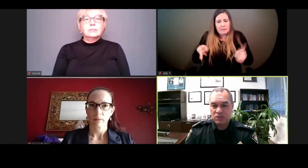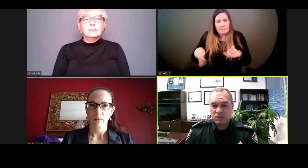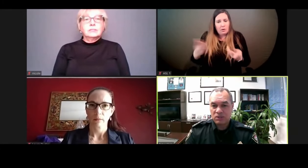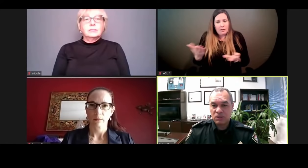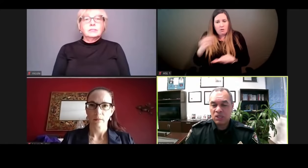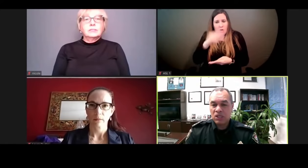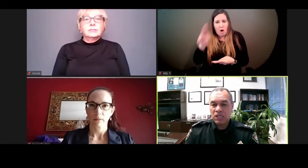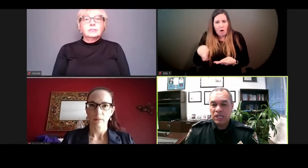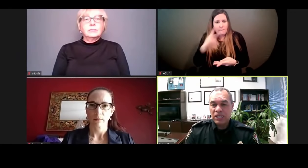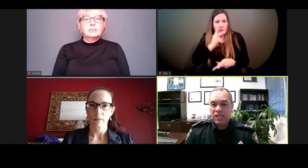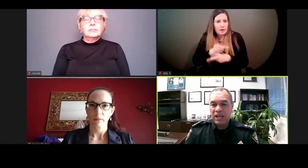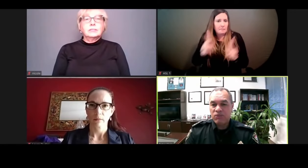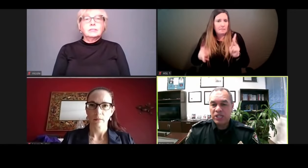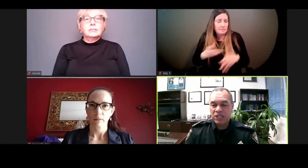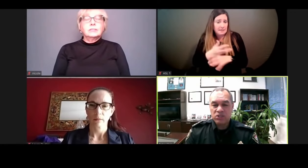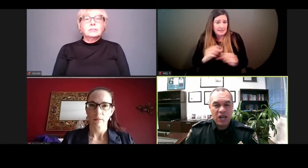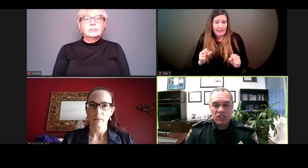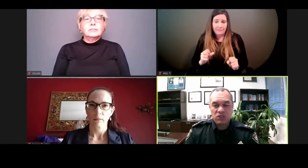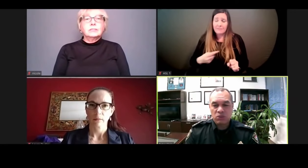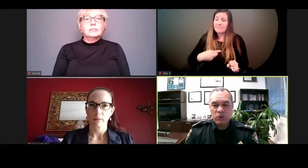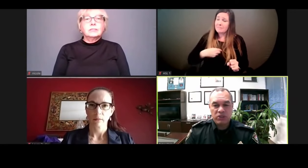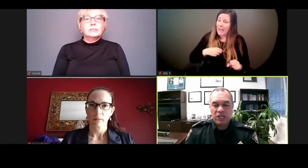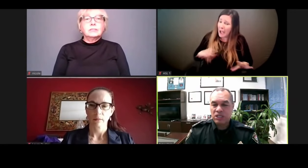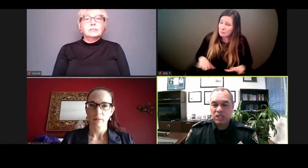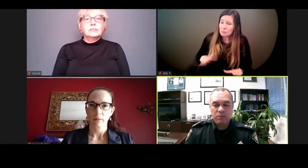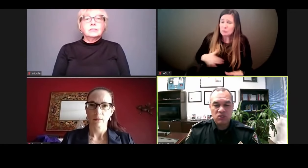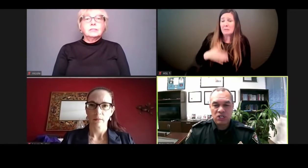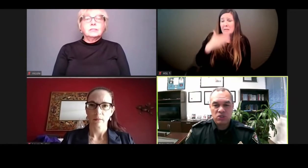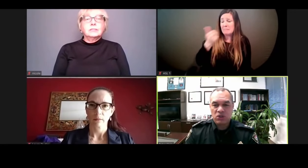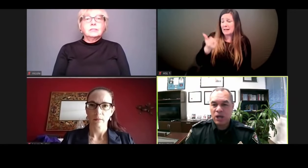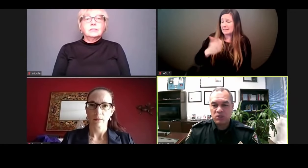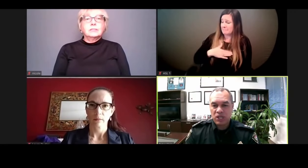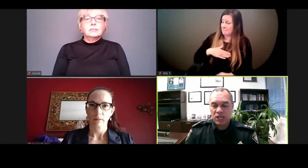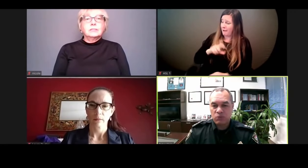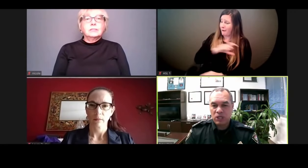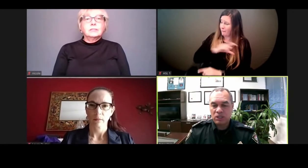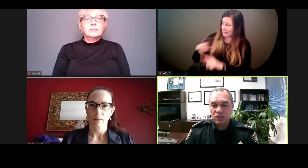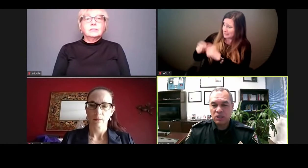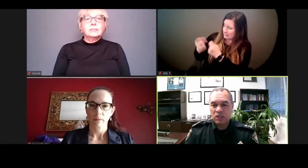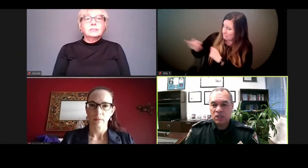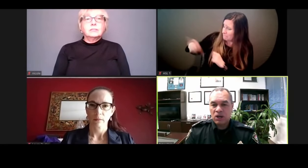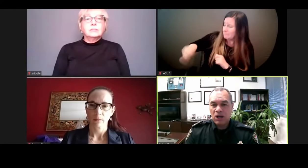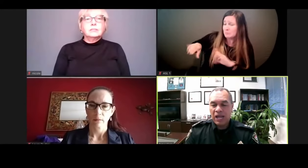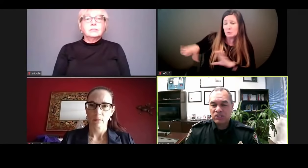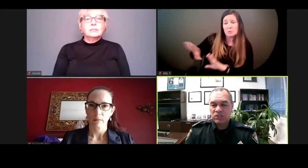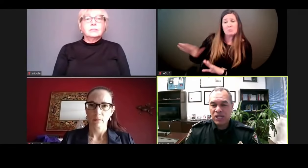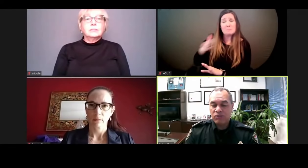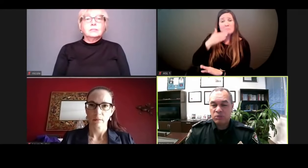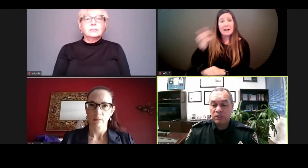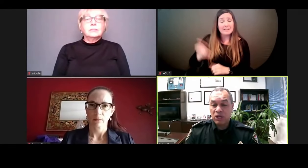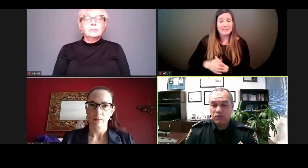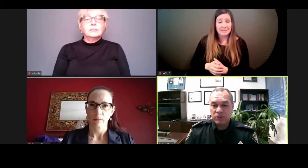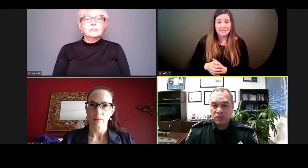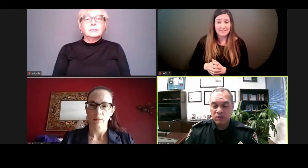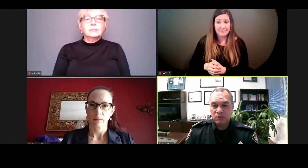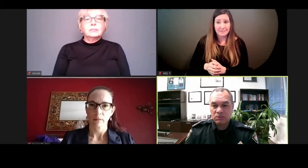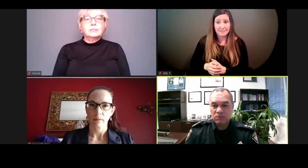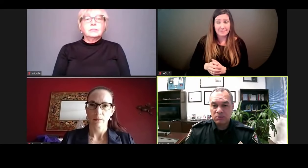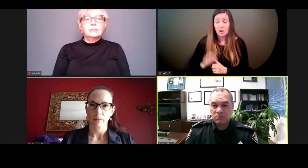best. In every interaction, whether in a demonstration or outside of one, our actions have to be